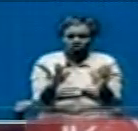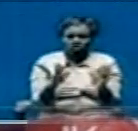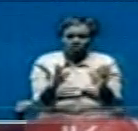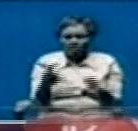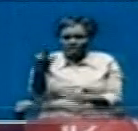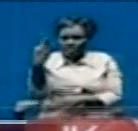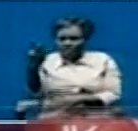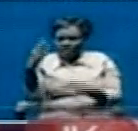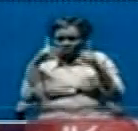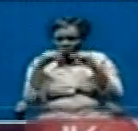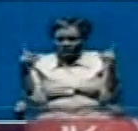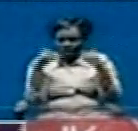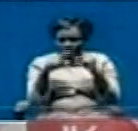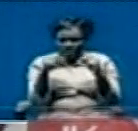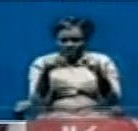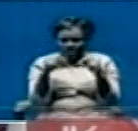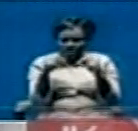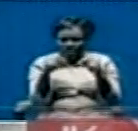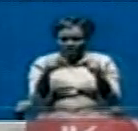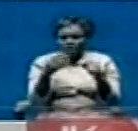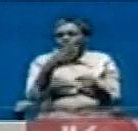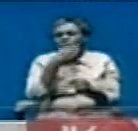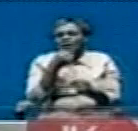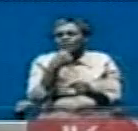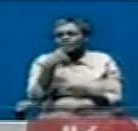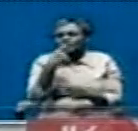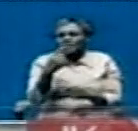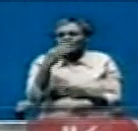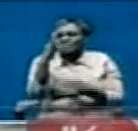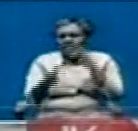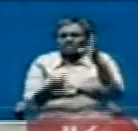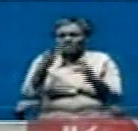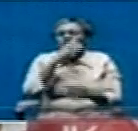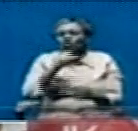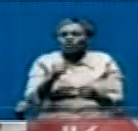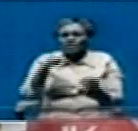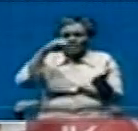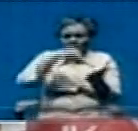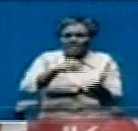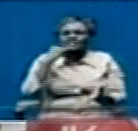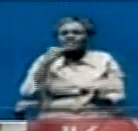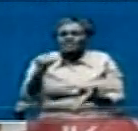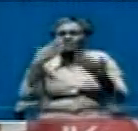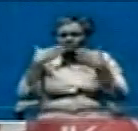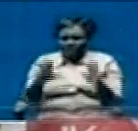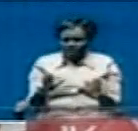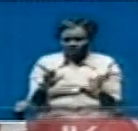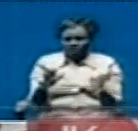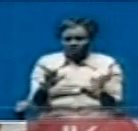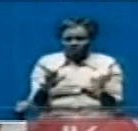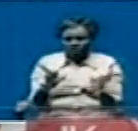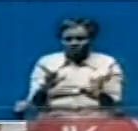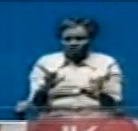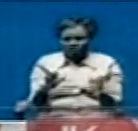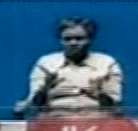Three words. The guy who said that was only 33 years old. It is finished. He didn't say, I was